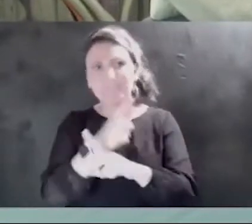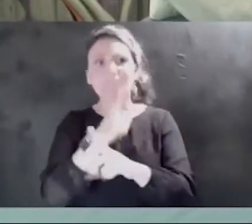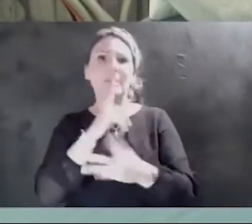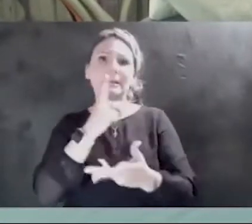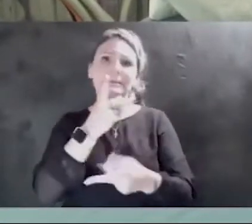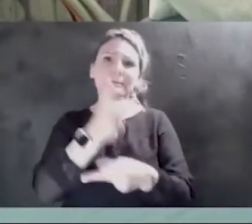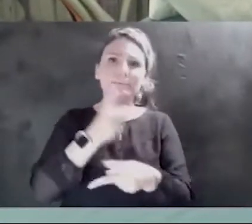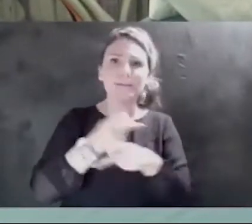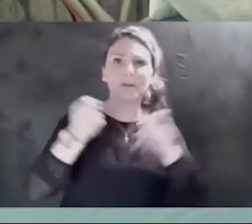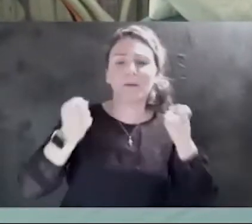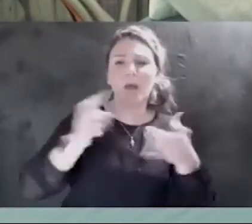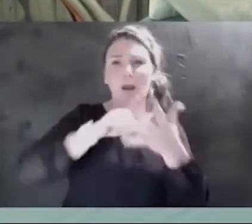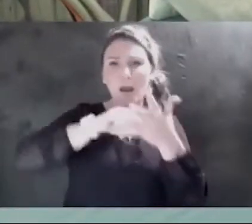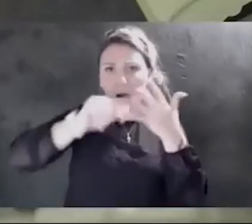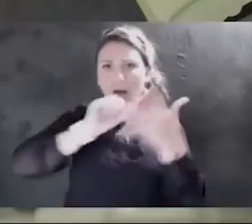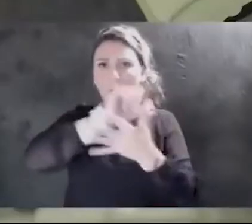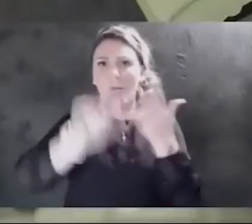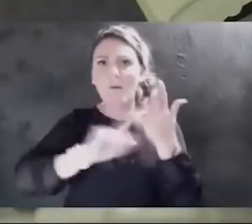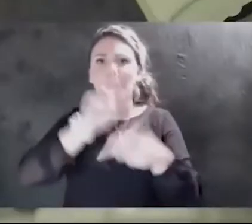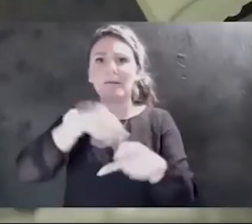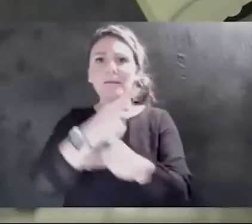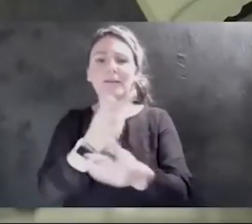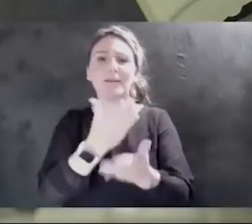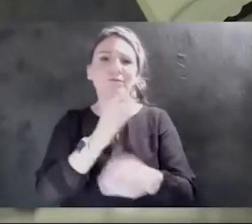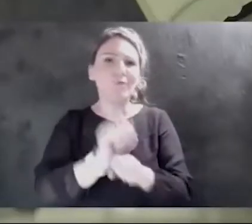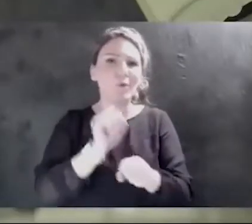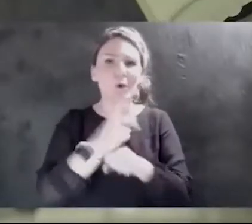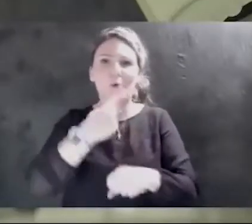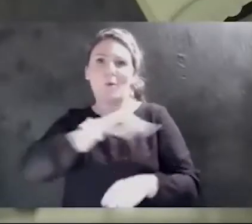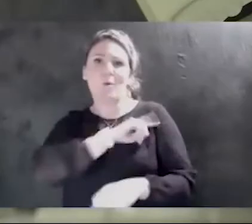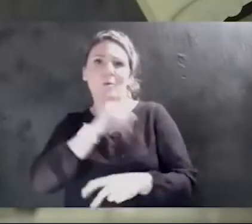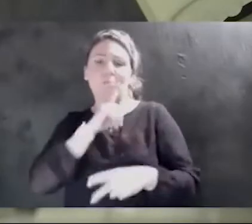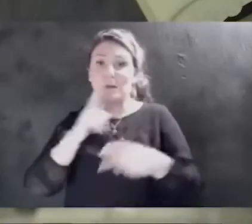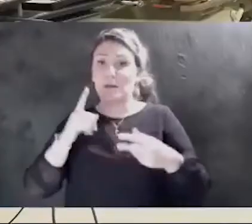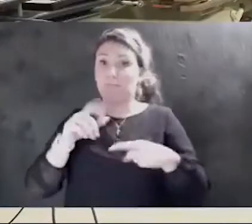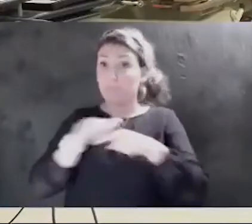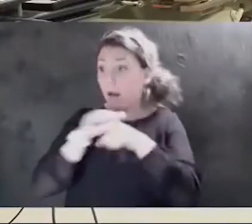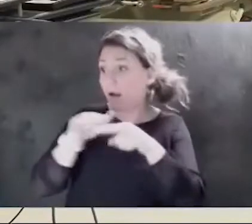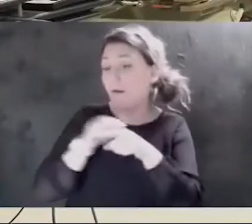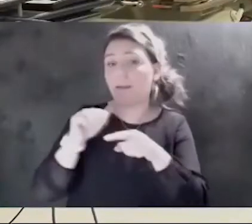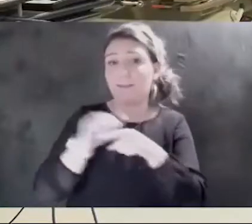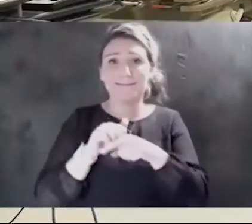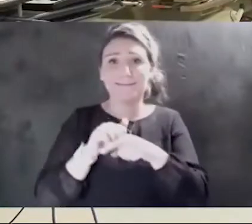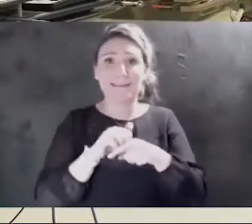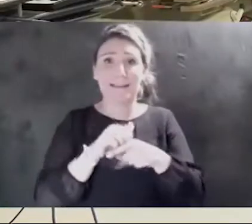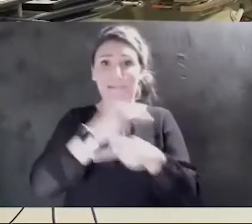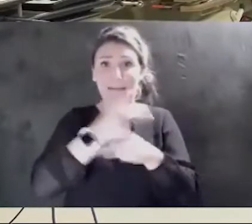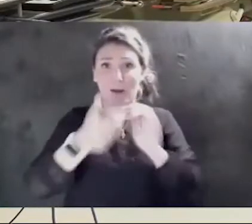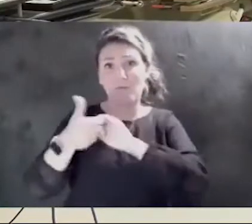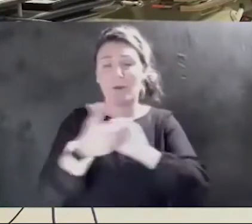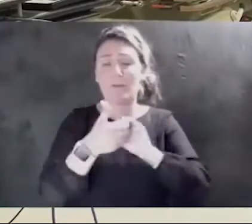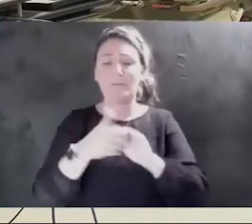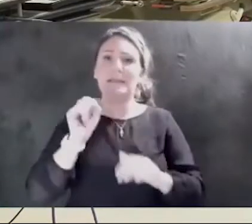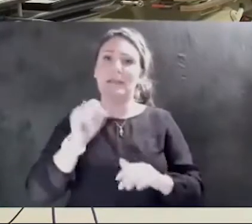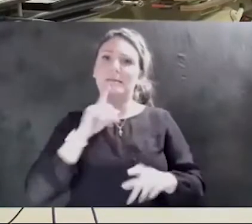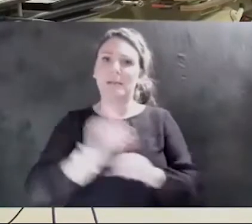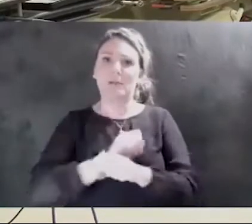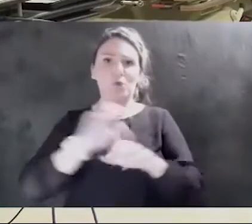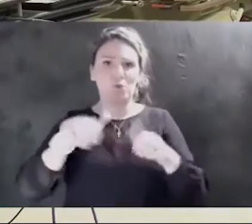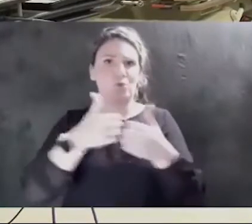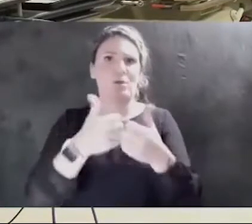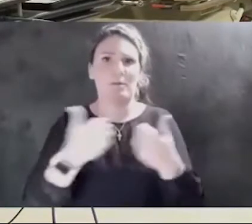the type of work that we've been piloting in the Care Collaborative. So while there are absolutely challenges, and those challenges